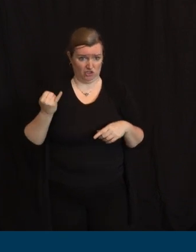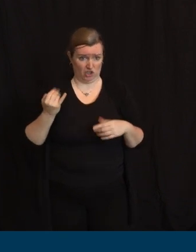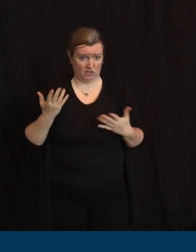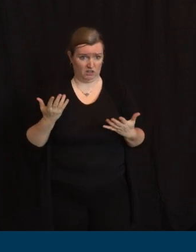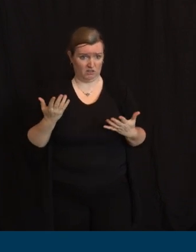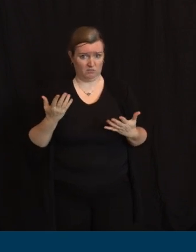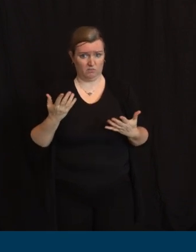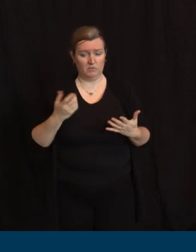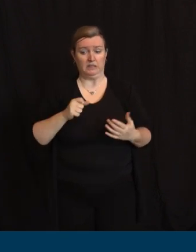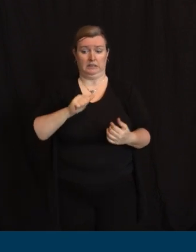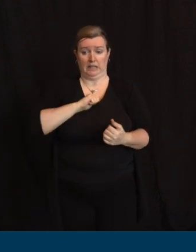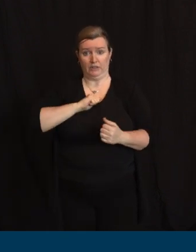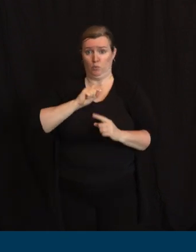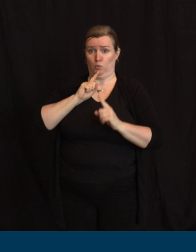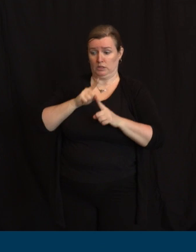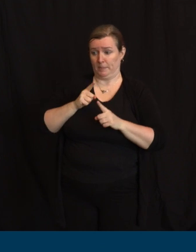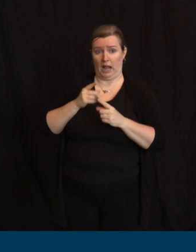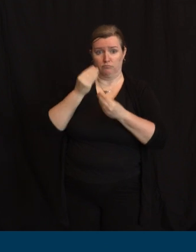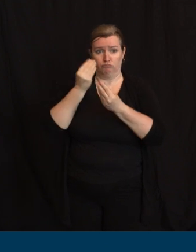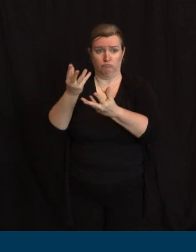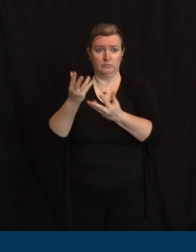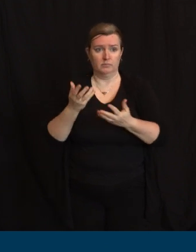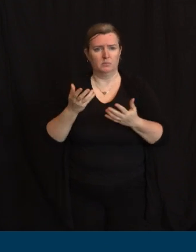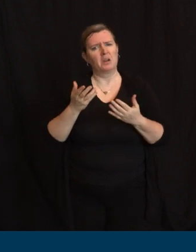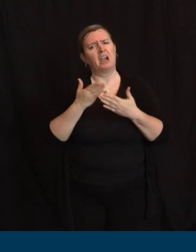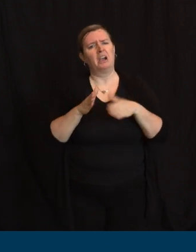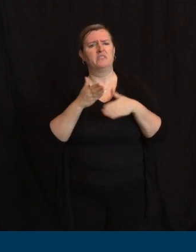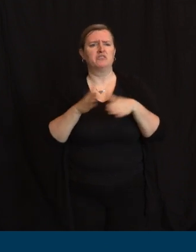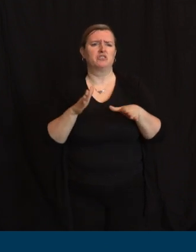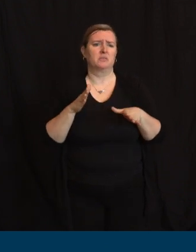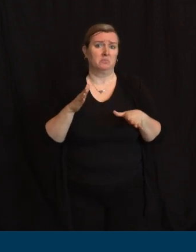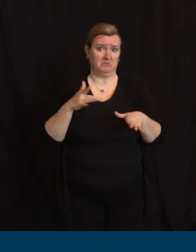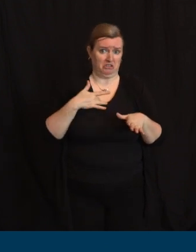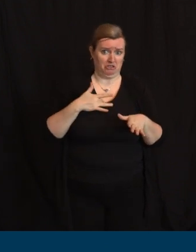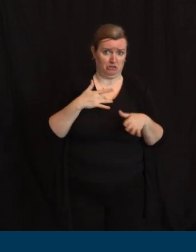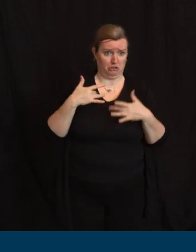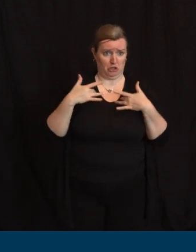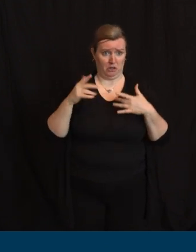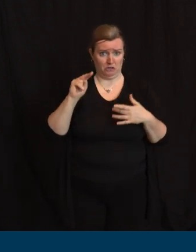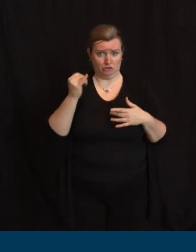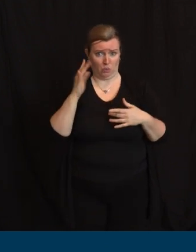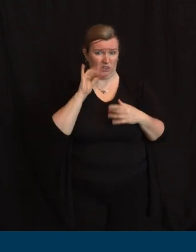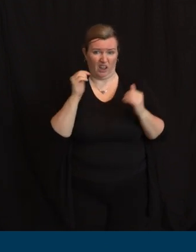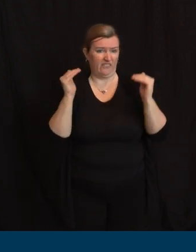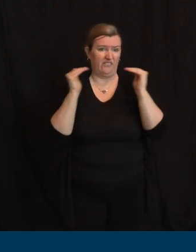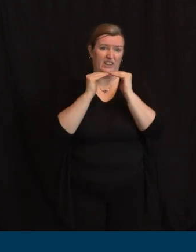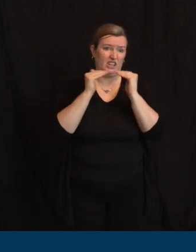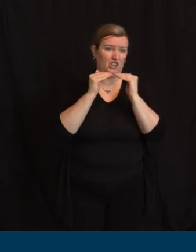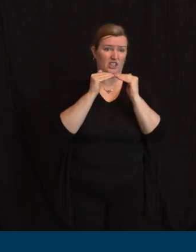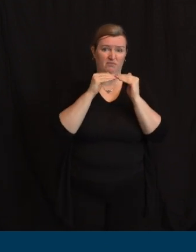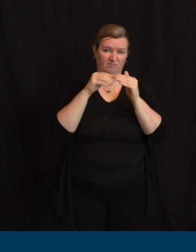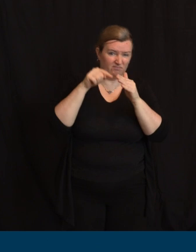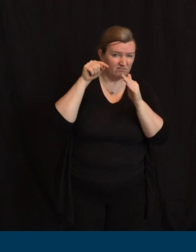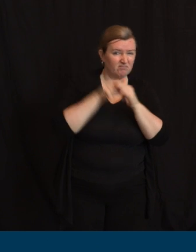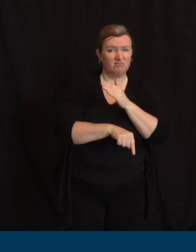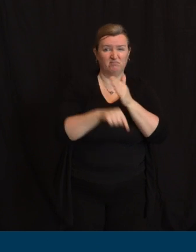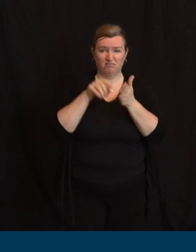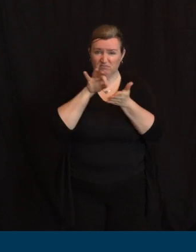that New Jersey may not get a fair and thorough and accurate count of its population given the restrictions imposed on the